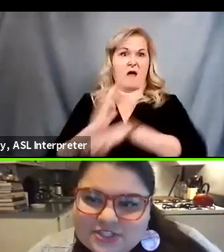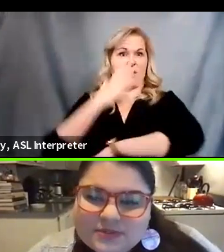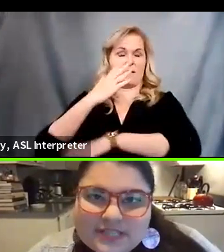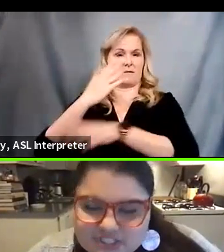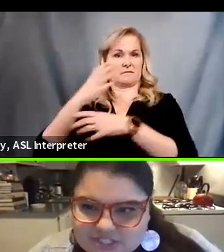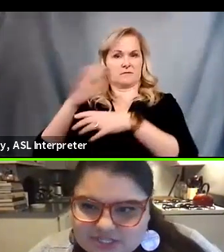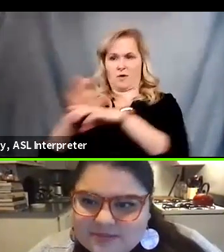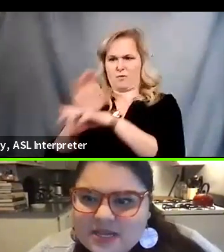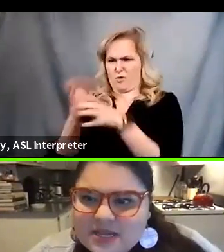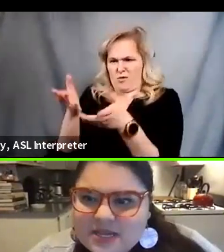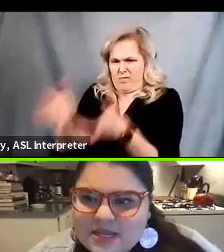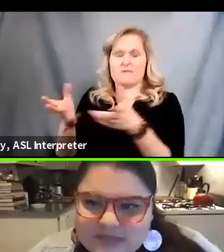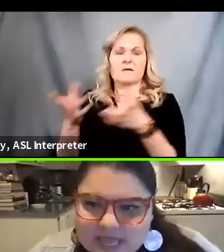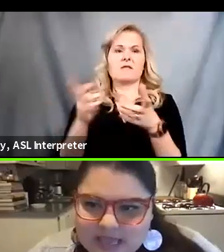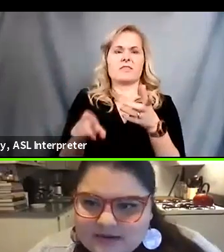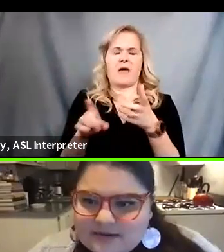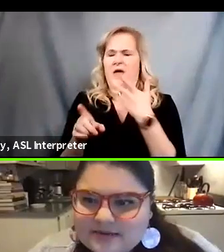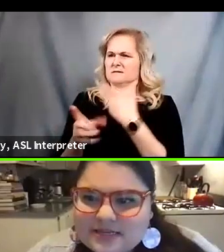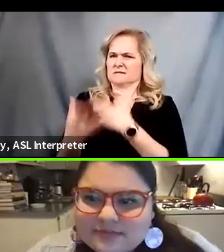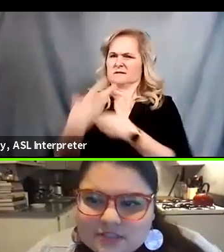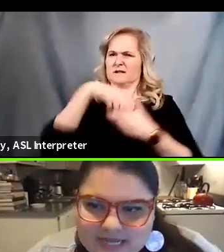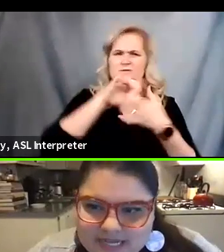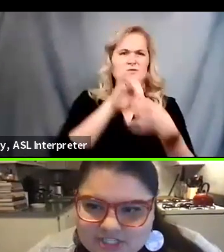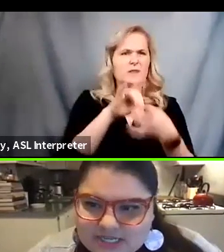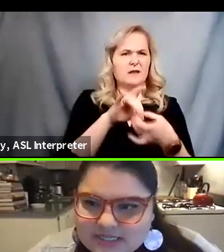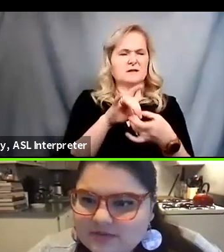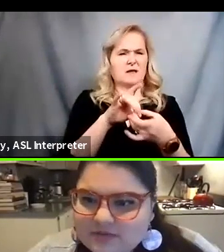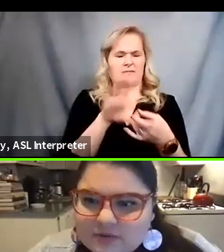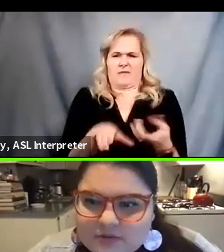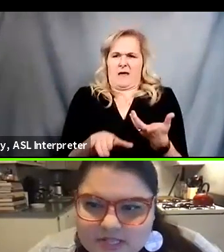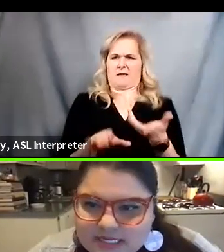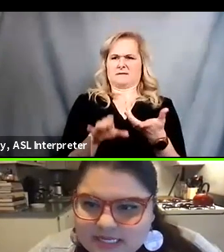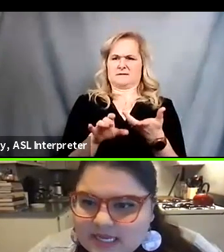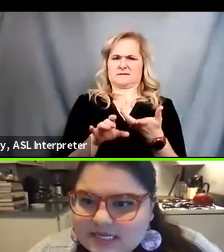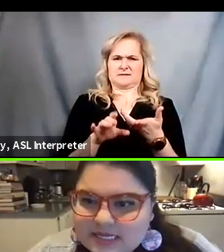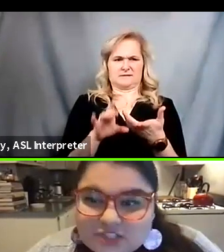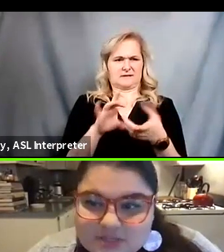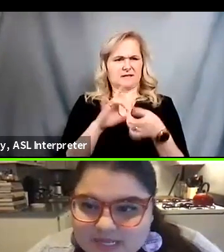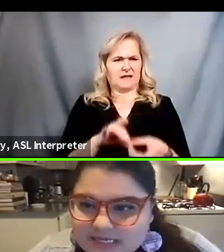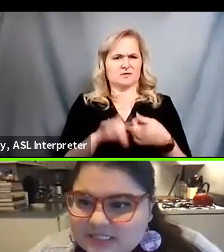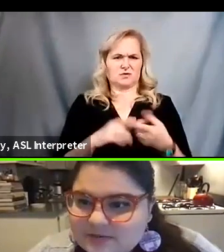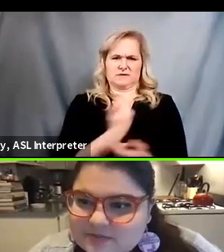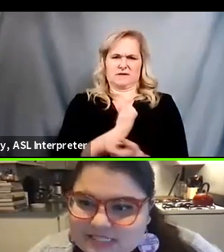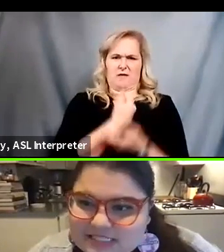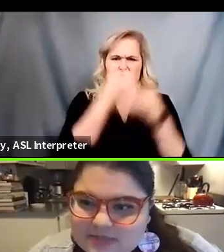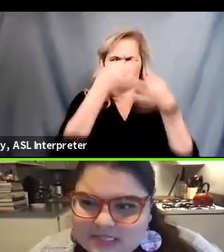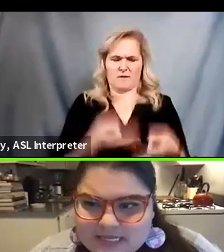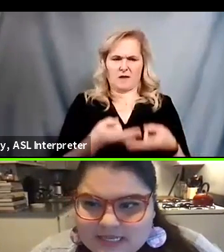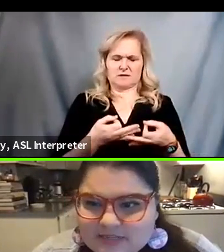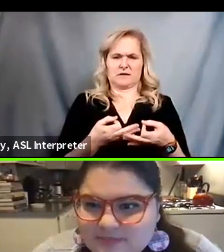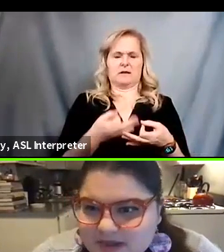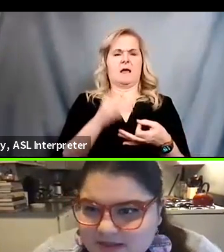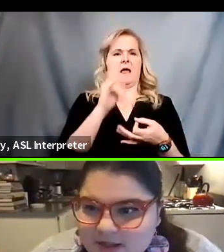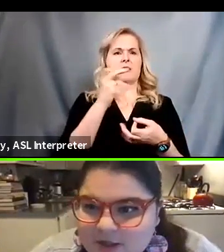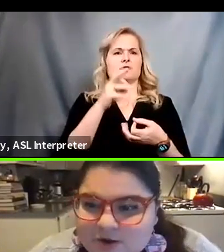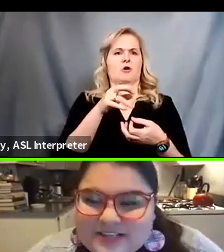lead to practices which center relationship, collective care, self-determination, invulnerability, interdependence,